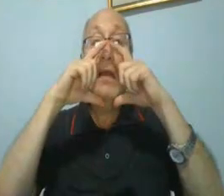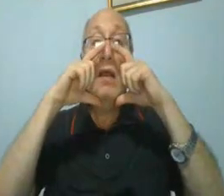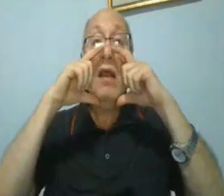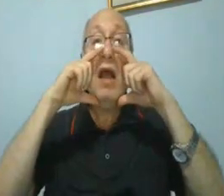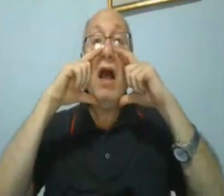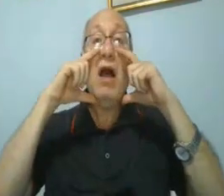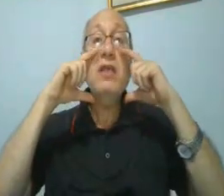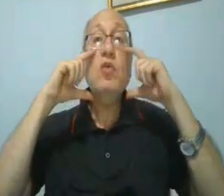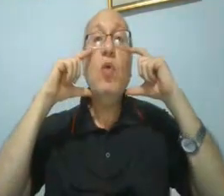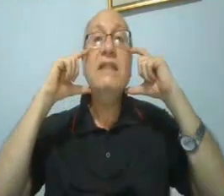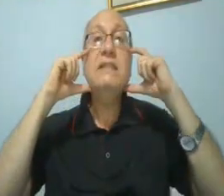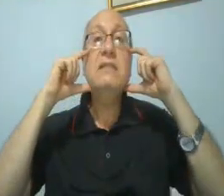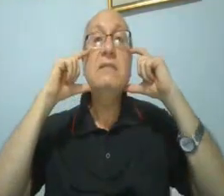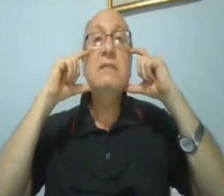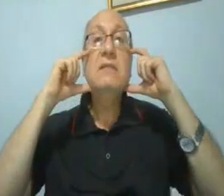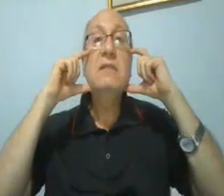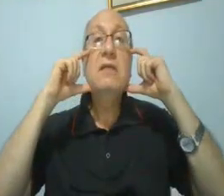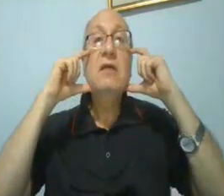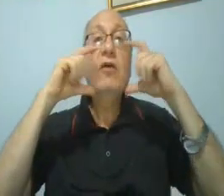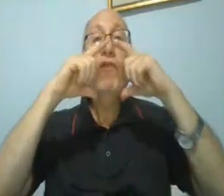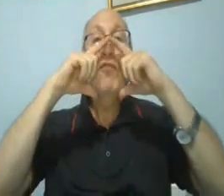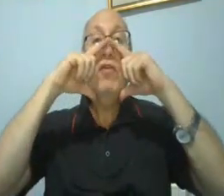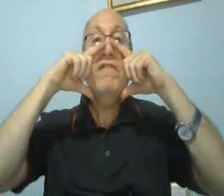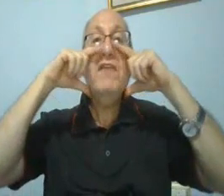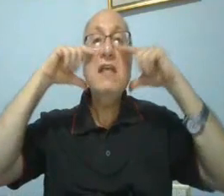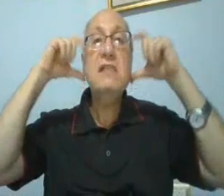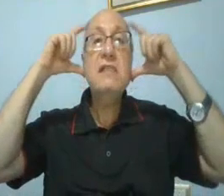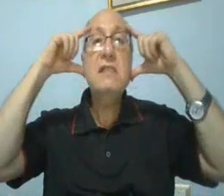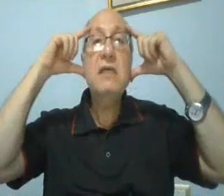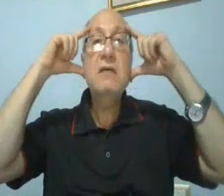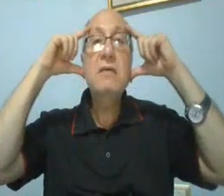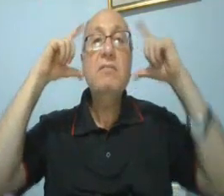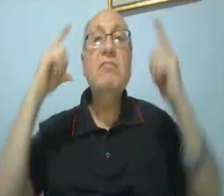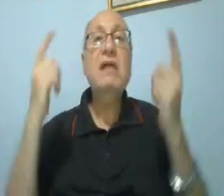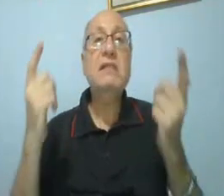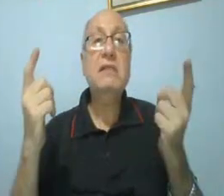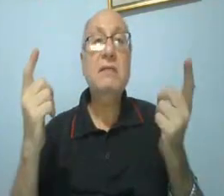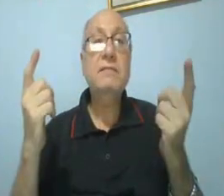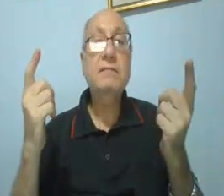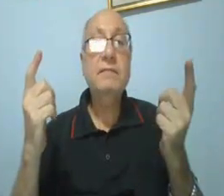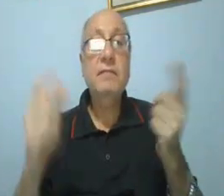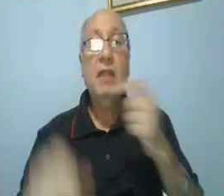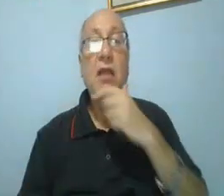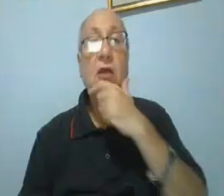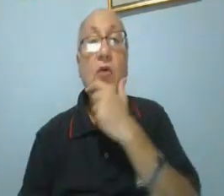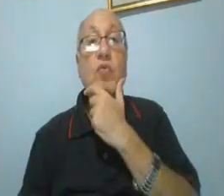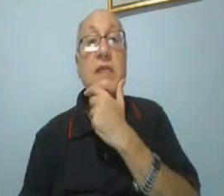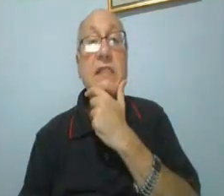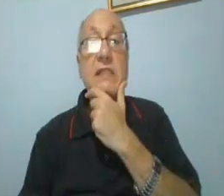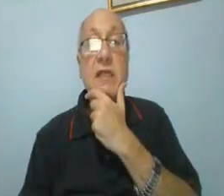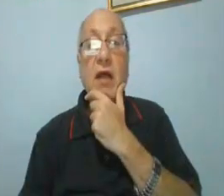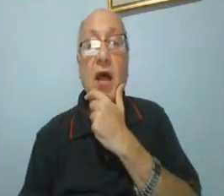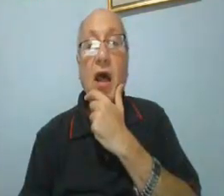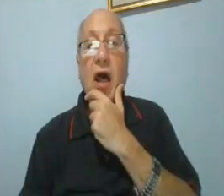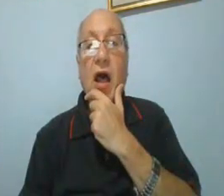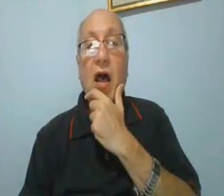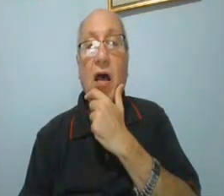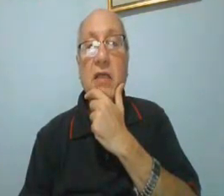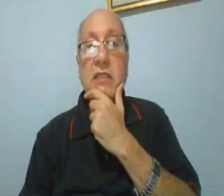Wearing a high quality full face mask